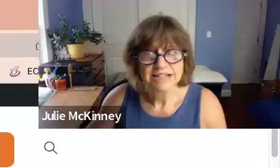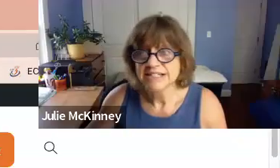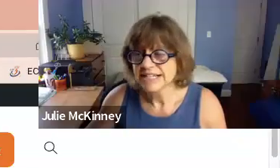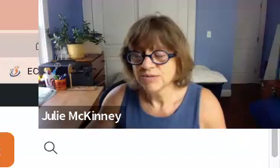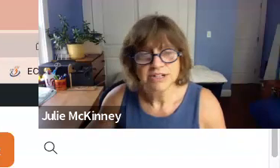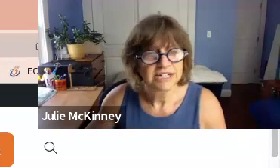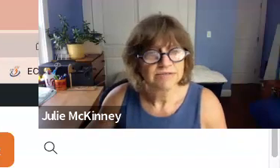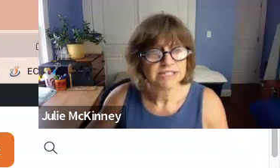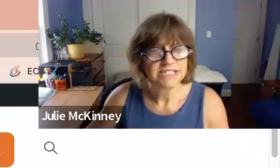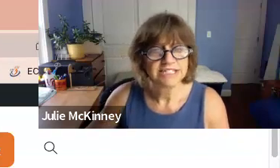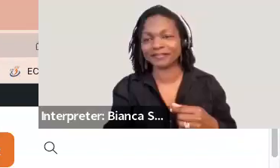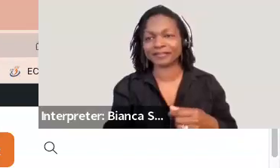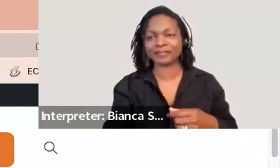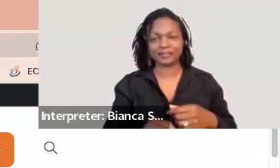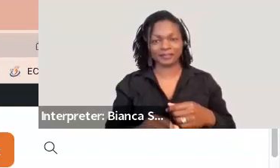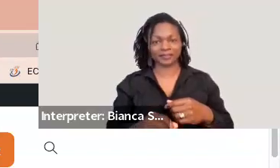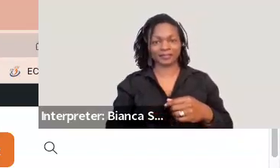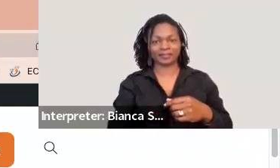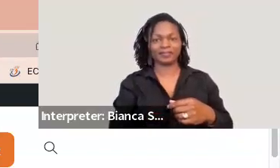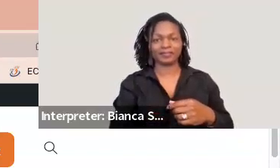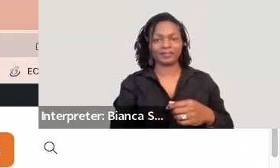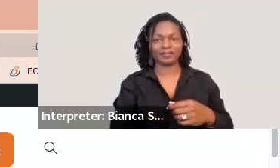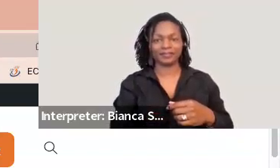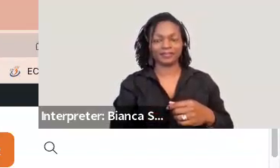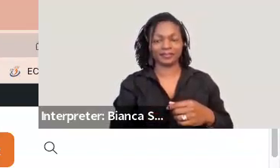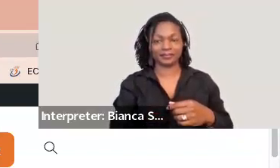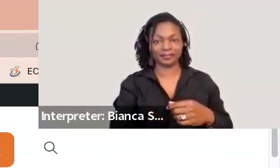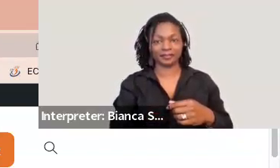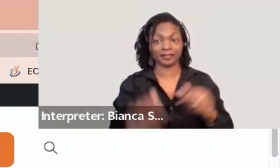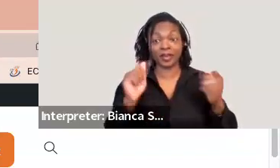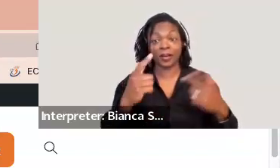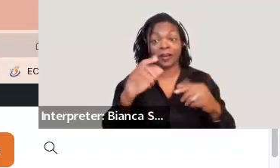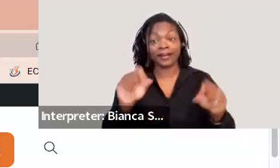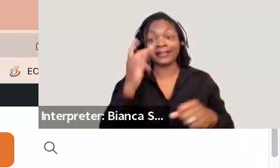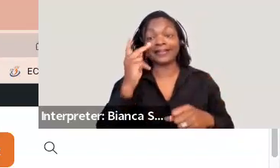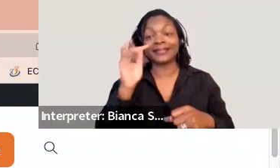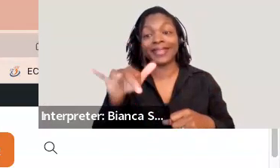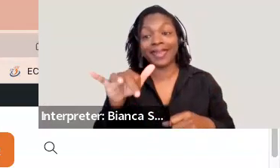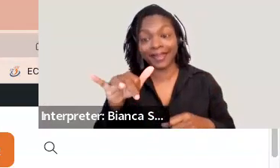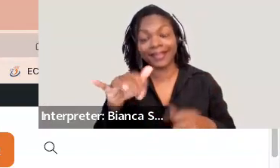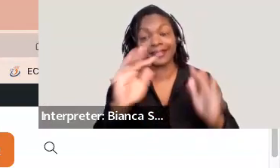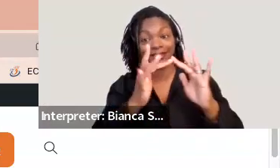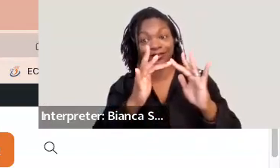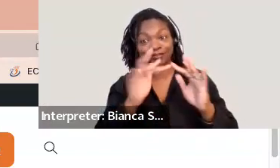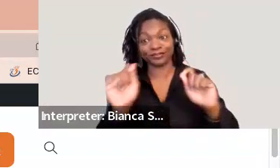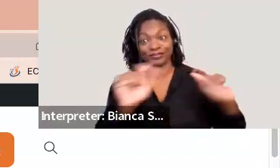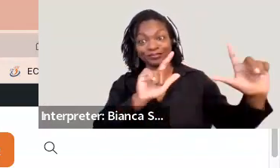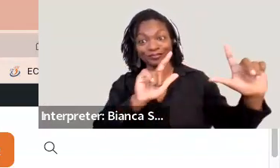Does that work? Can everyone see the web page now? Yeah, okay. Yes.